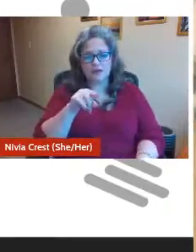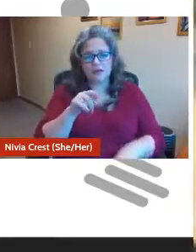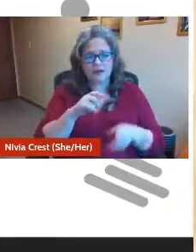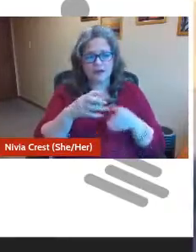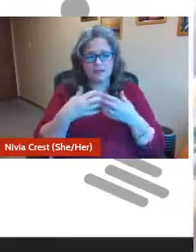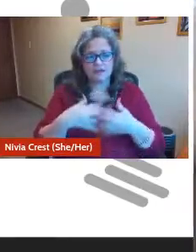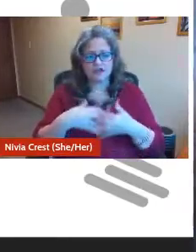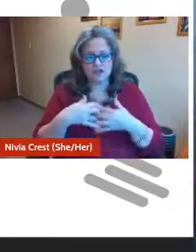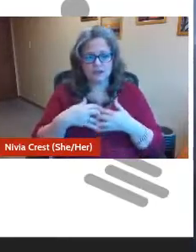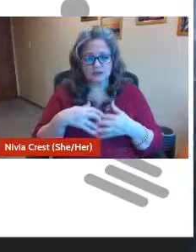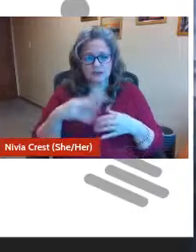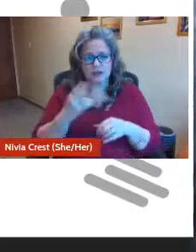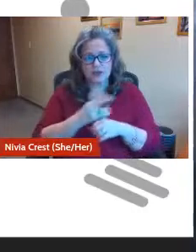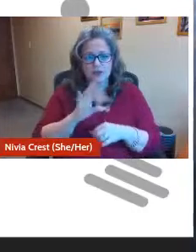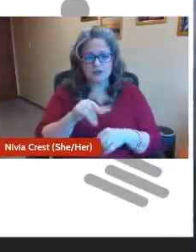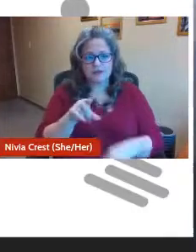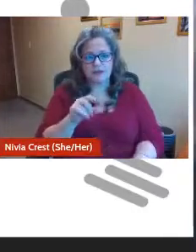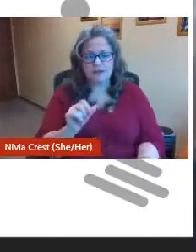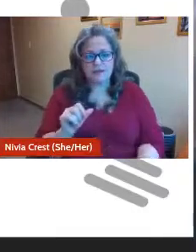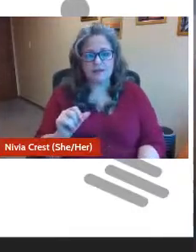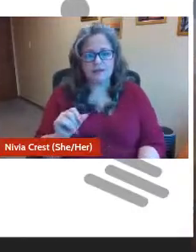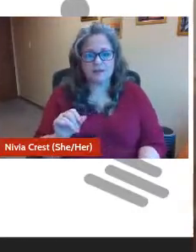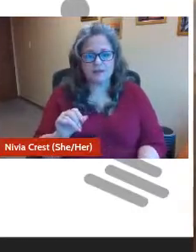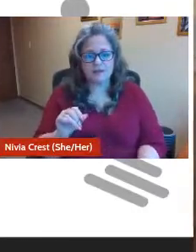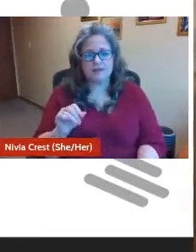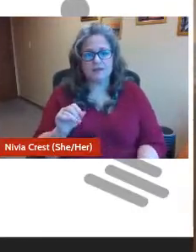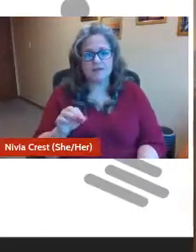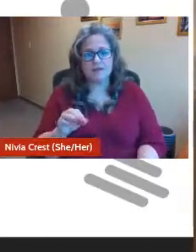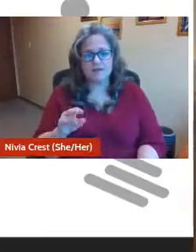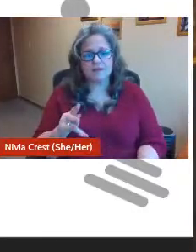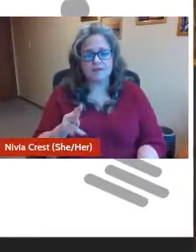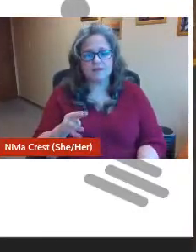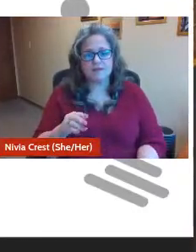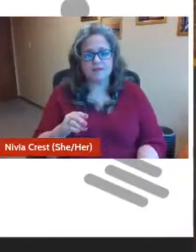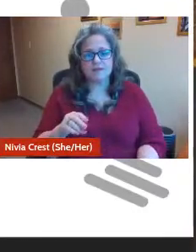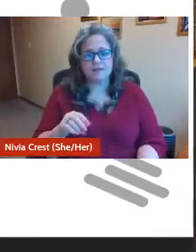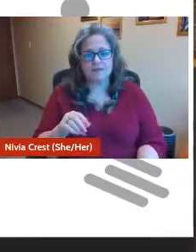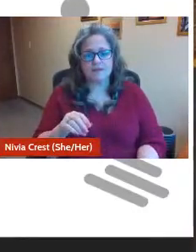Ooh. Right here, it does the embroidery